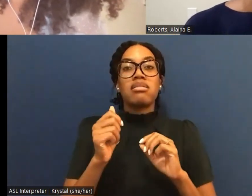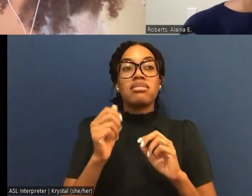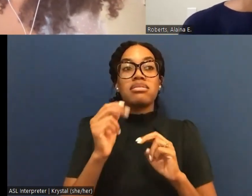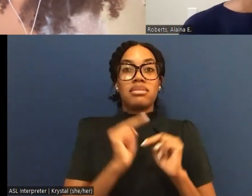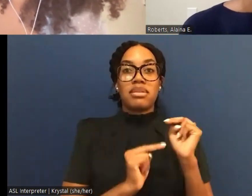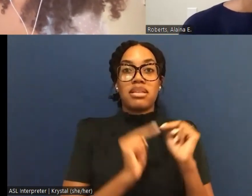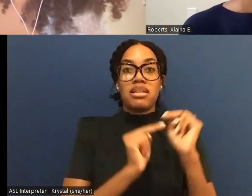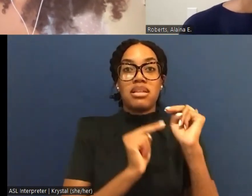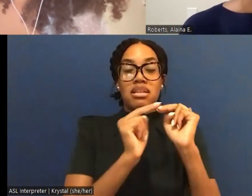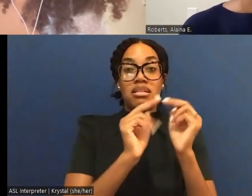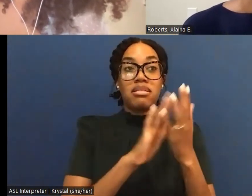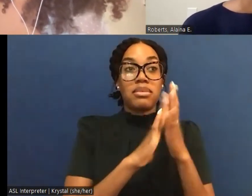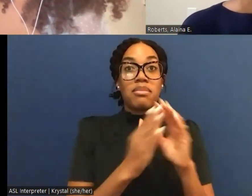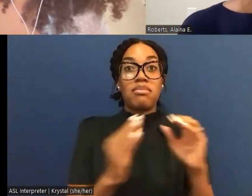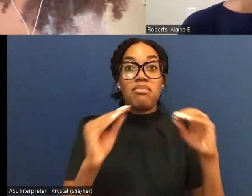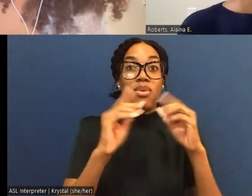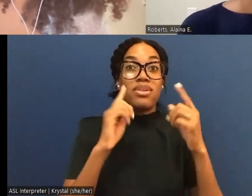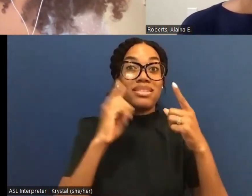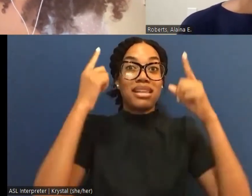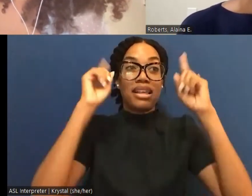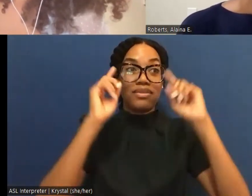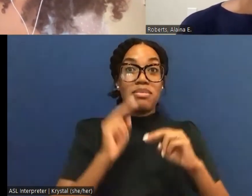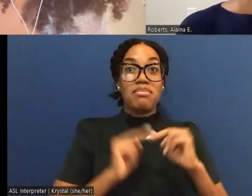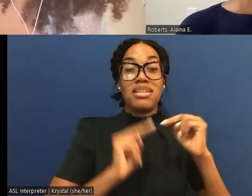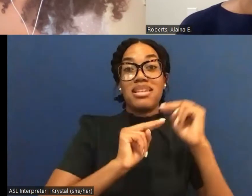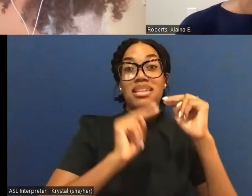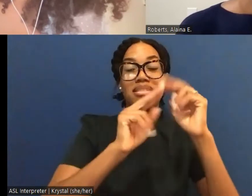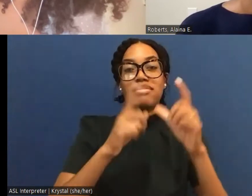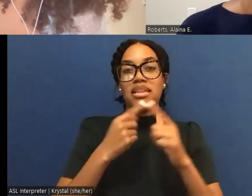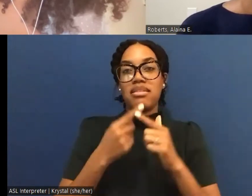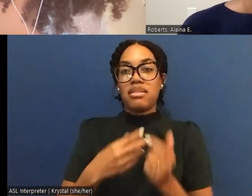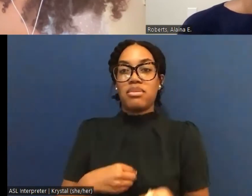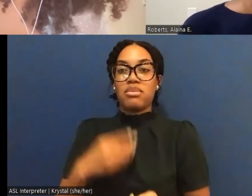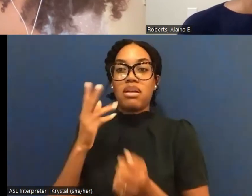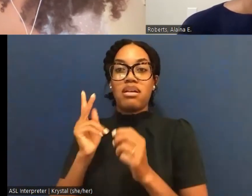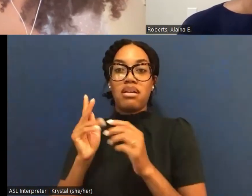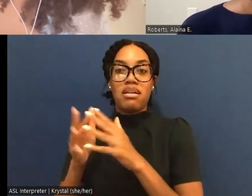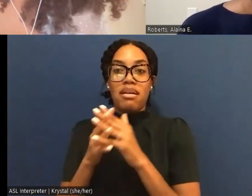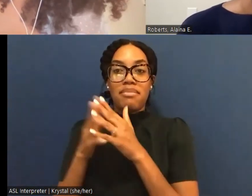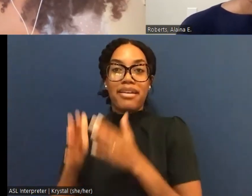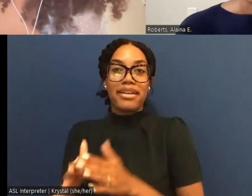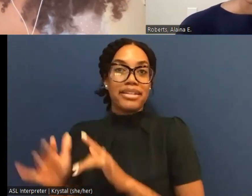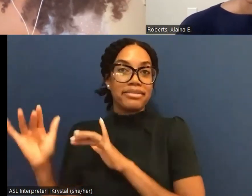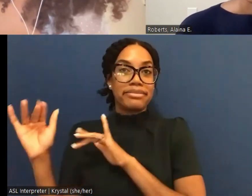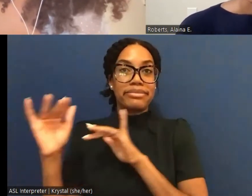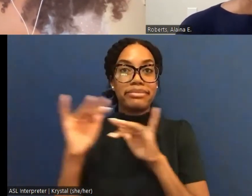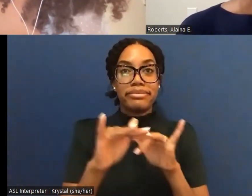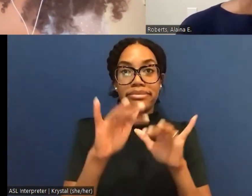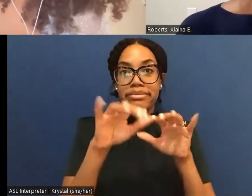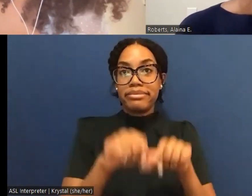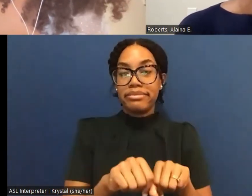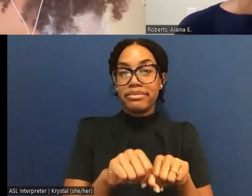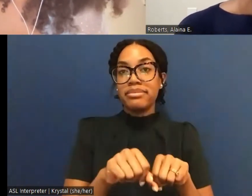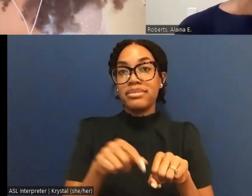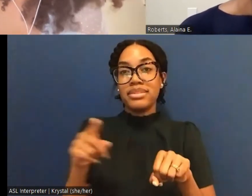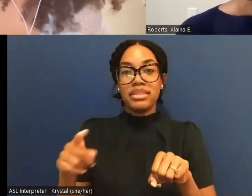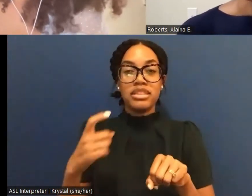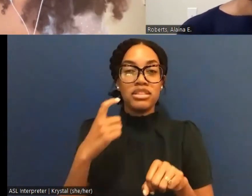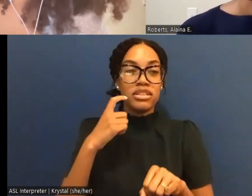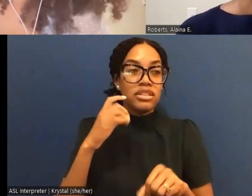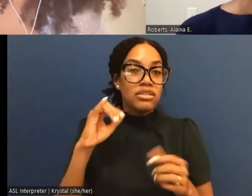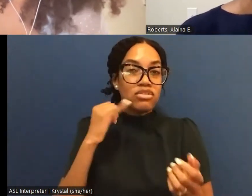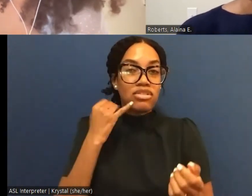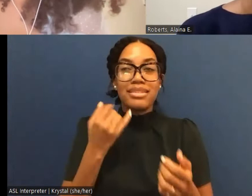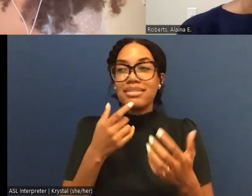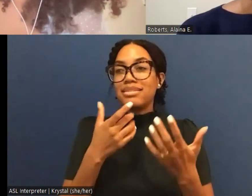with the hundreds of thousands of white Americans who had come to settle in Oklahoma, they have to deal with the jealousy, with the anger. And so